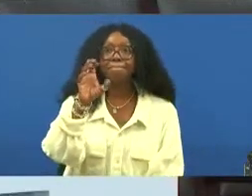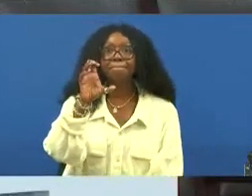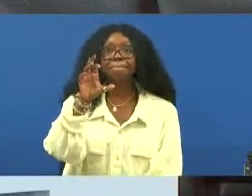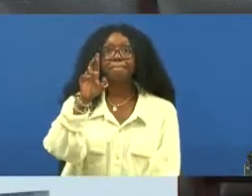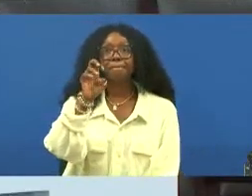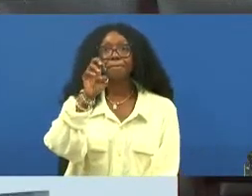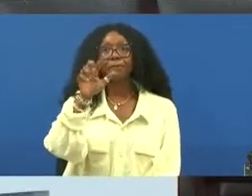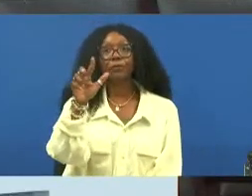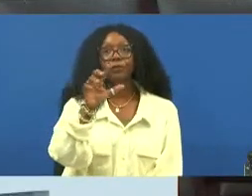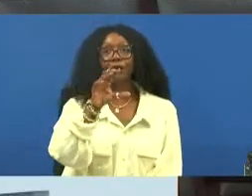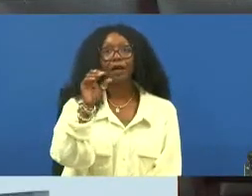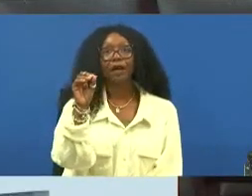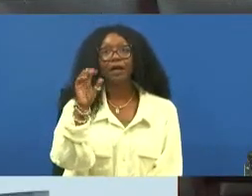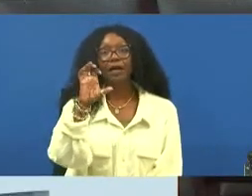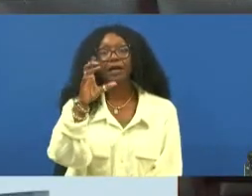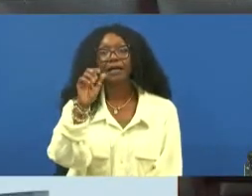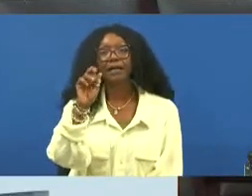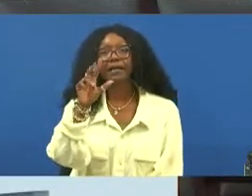Shield.